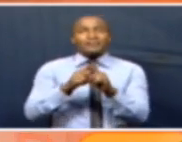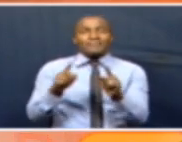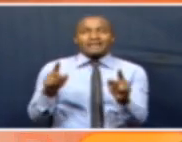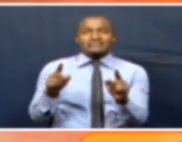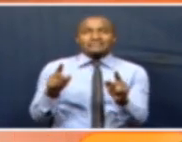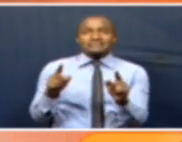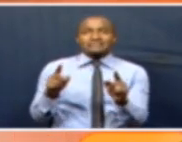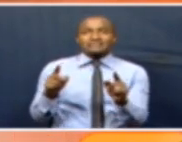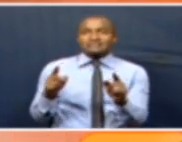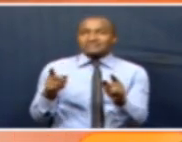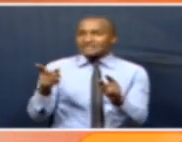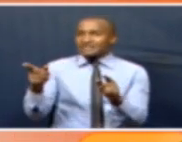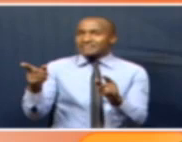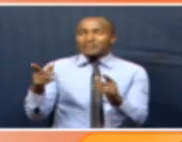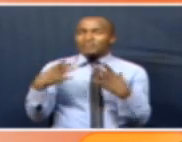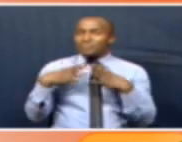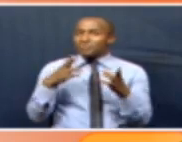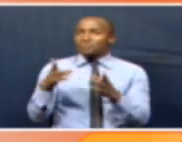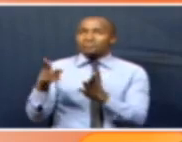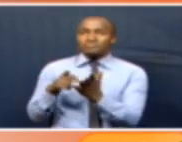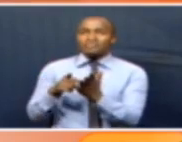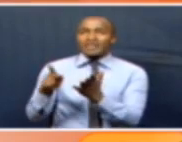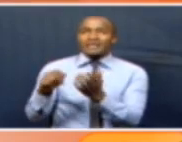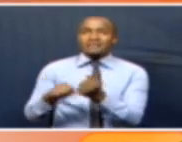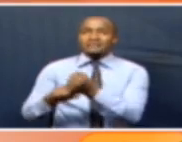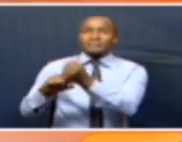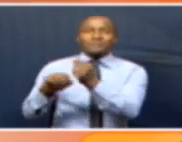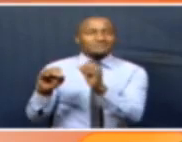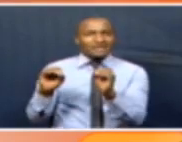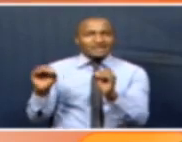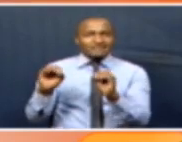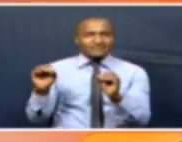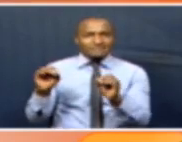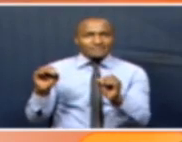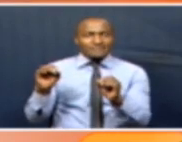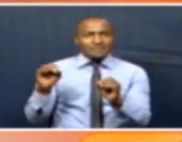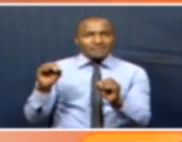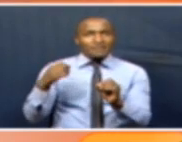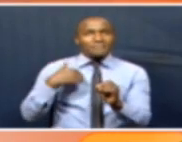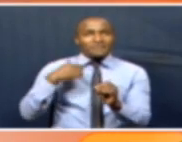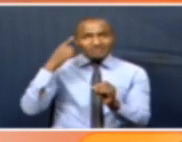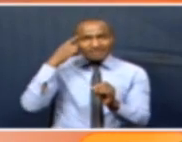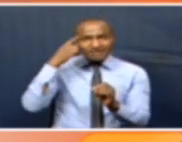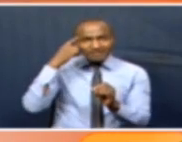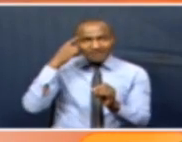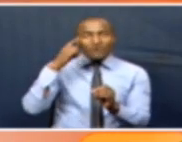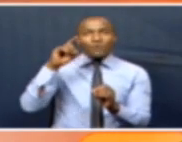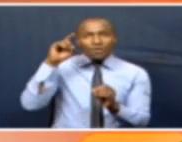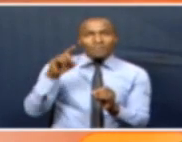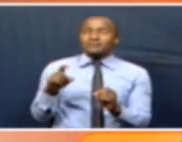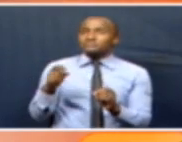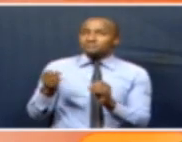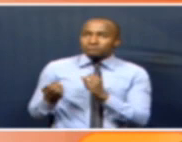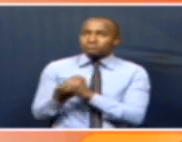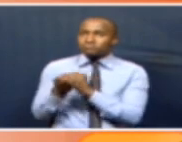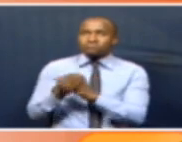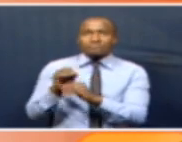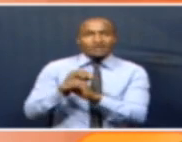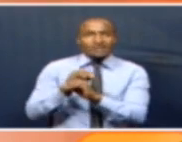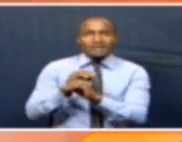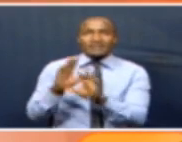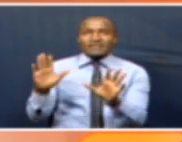going to that ordinary Mwananchi. And I think we must now speak out clearly. We do not